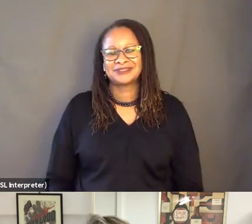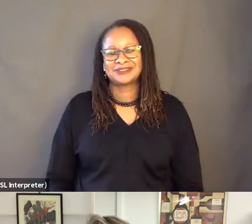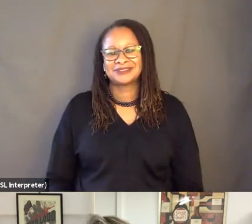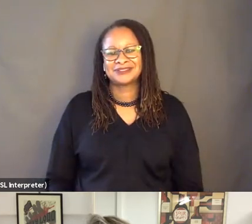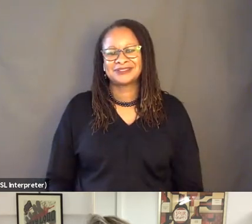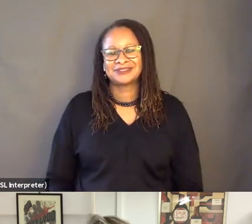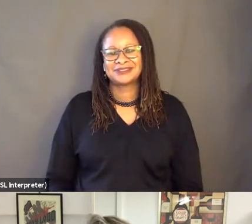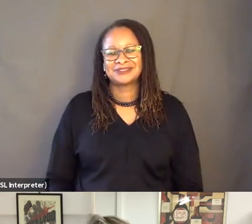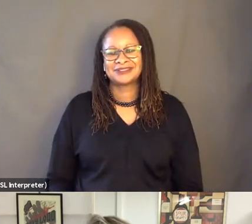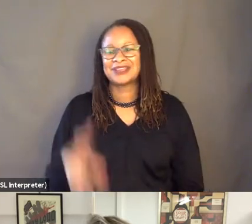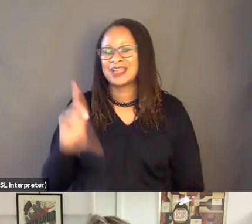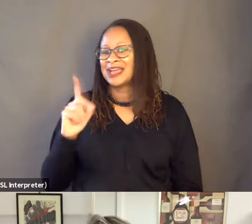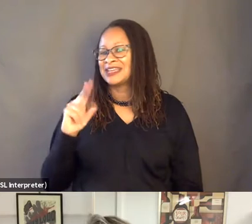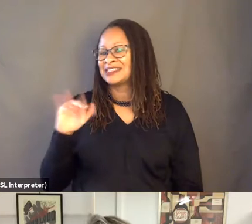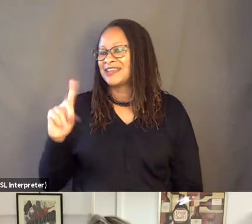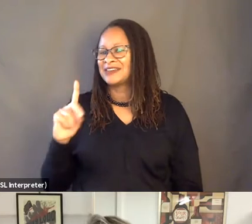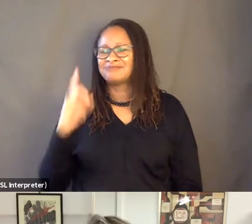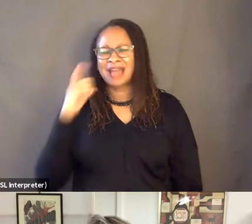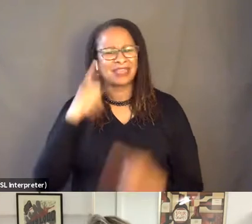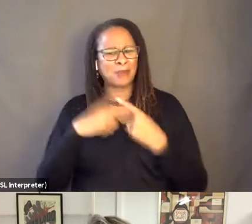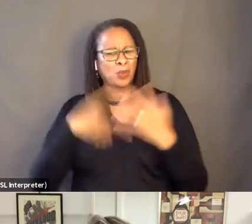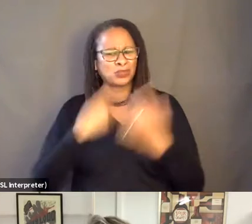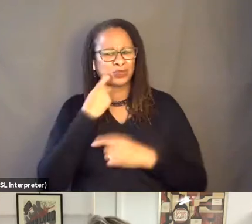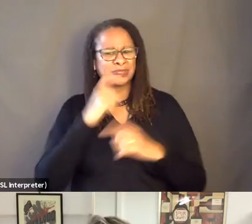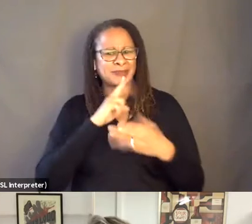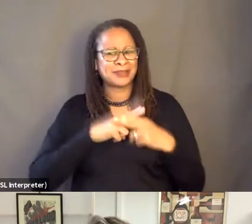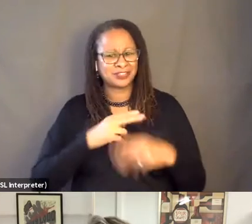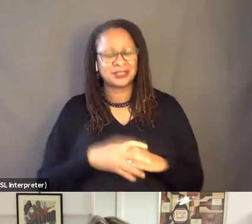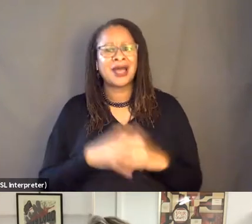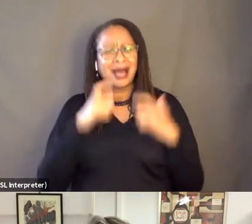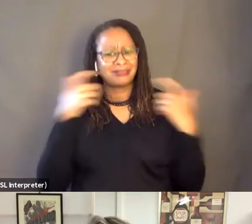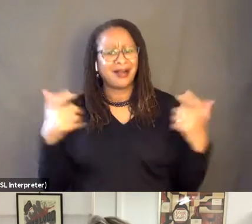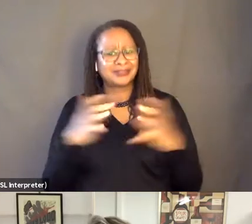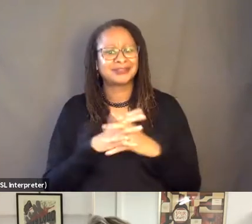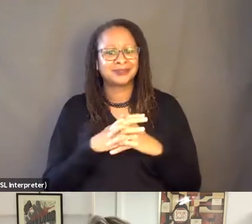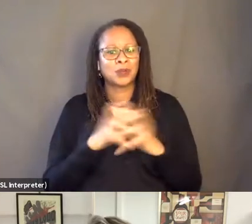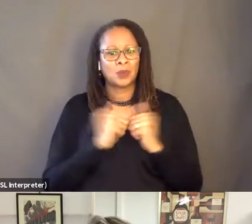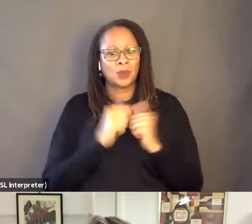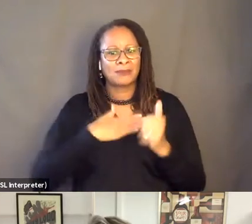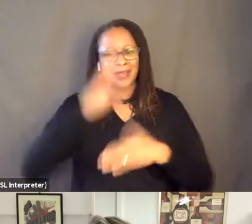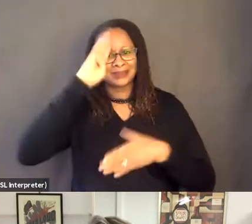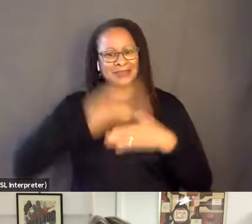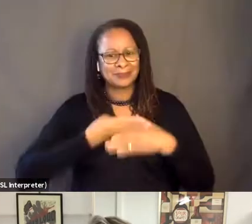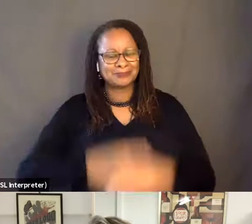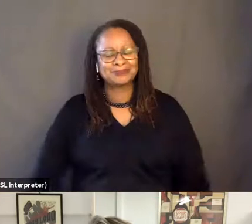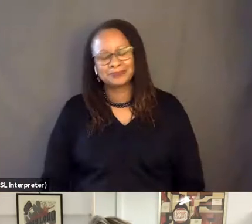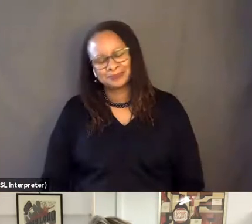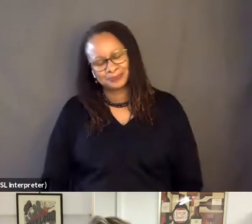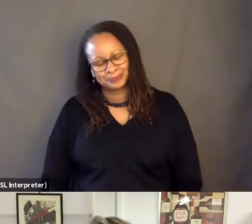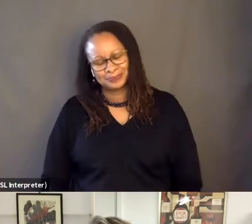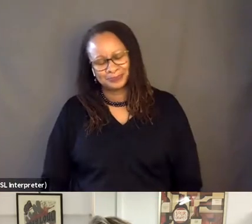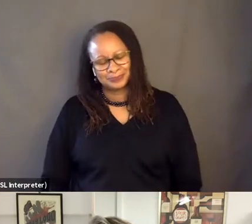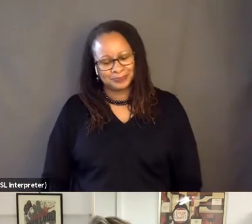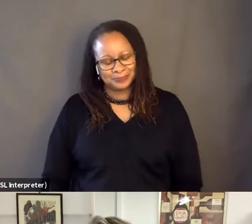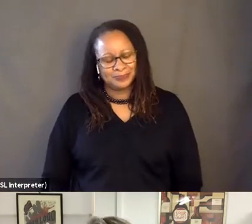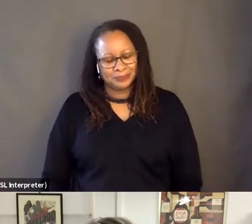indeed. I do think about what you just mentioned, Anne, a lot. And it gives hope that it